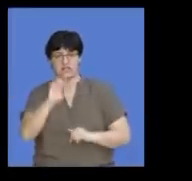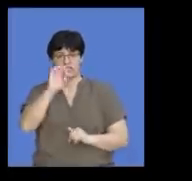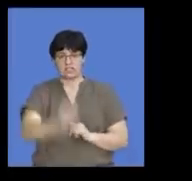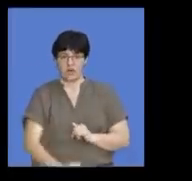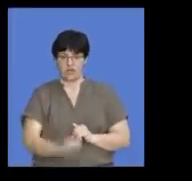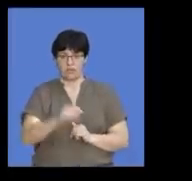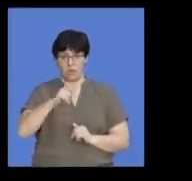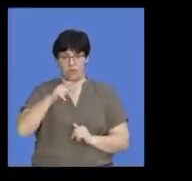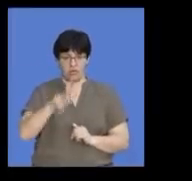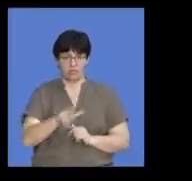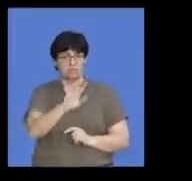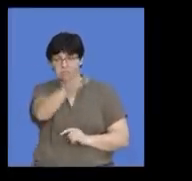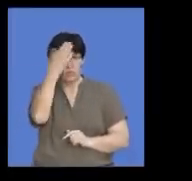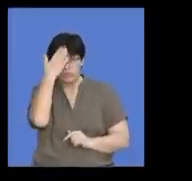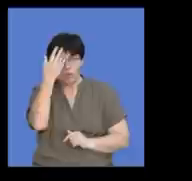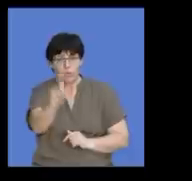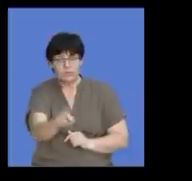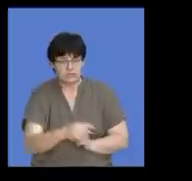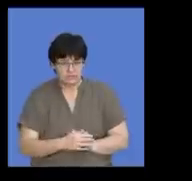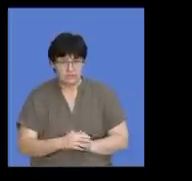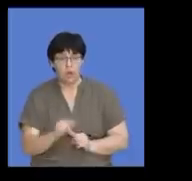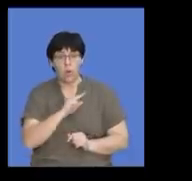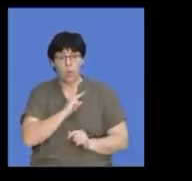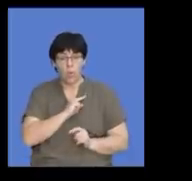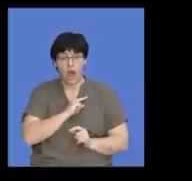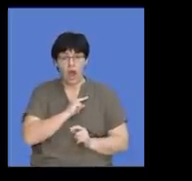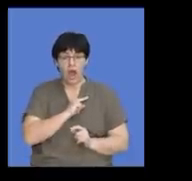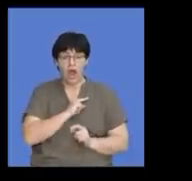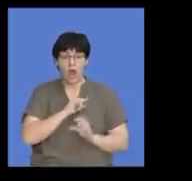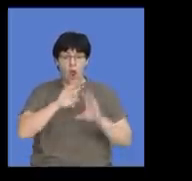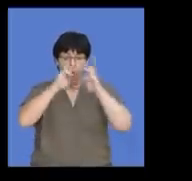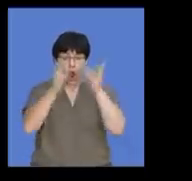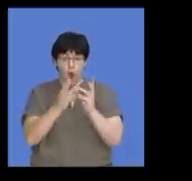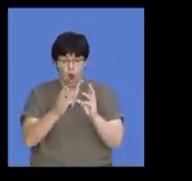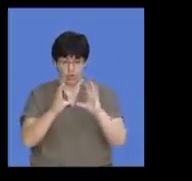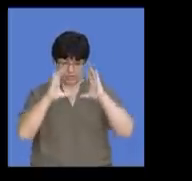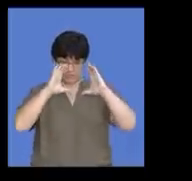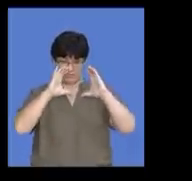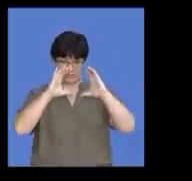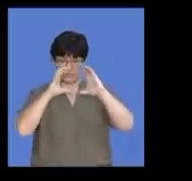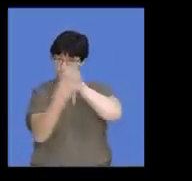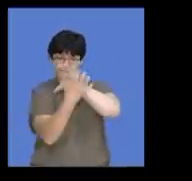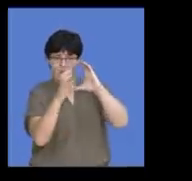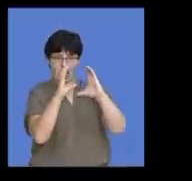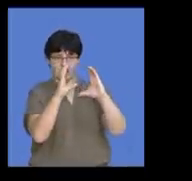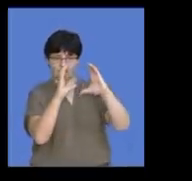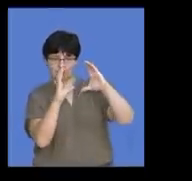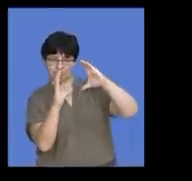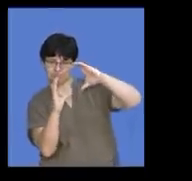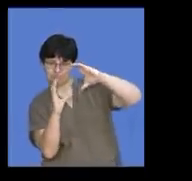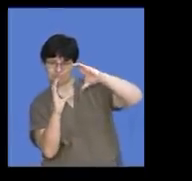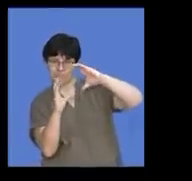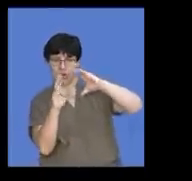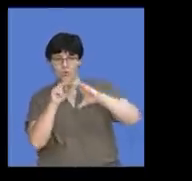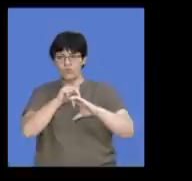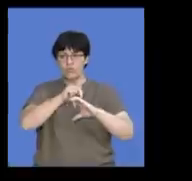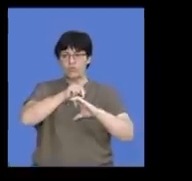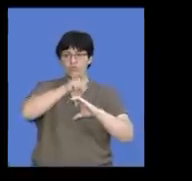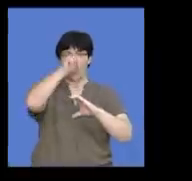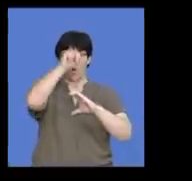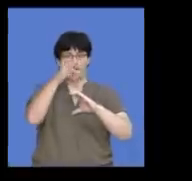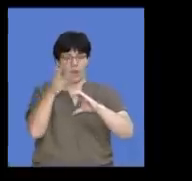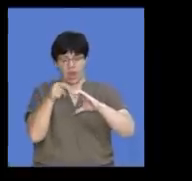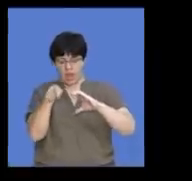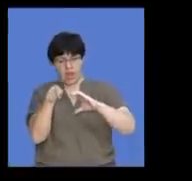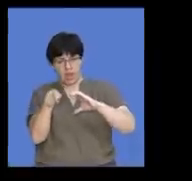know? Because of the Earth's inclination, note the angle, look at where the North Pole is. It